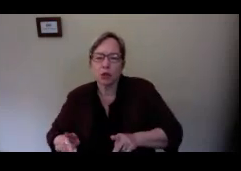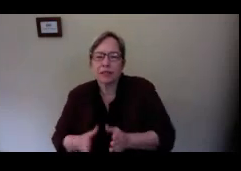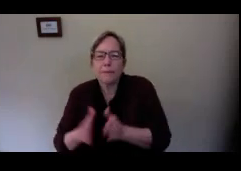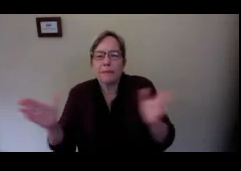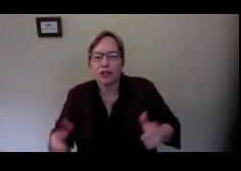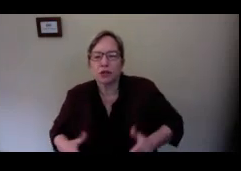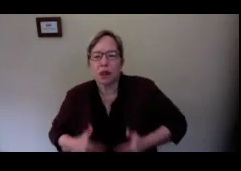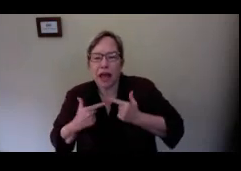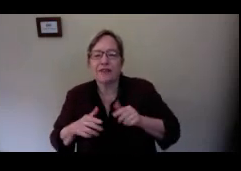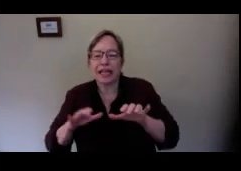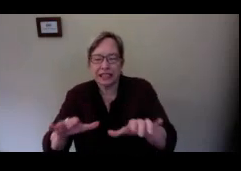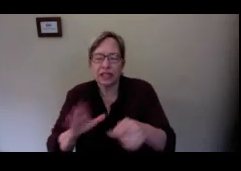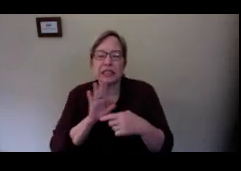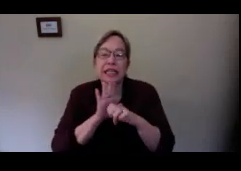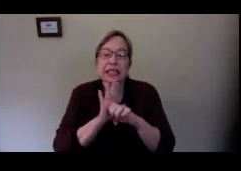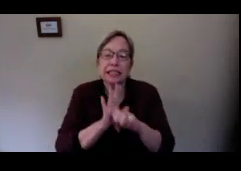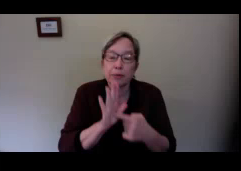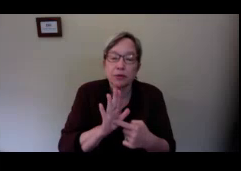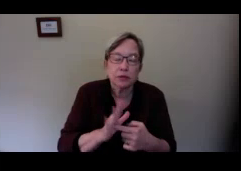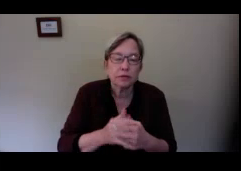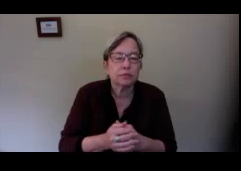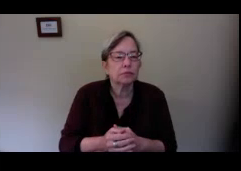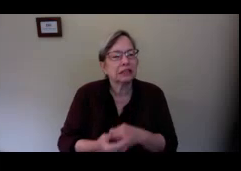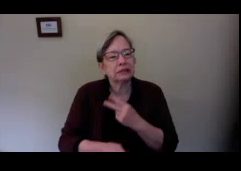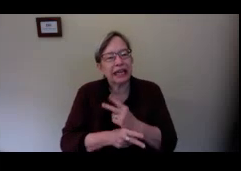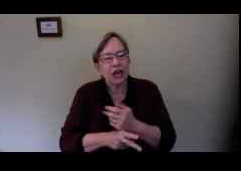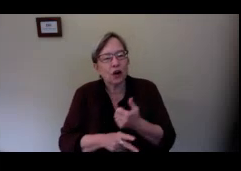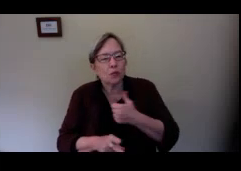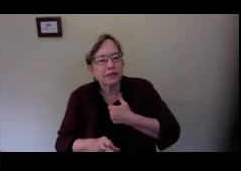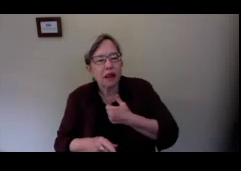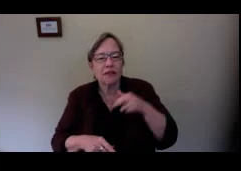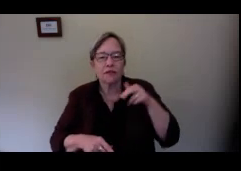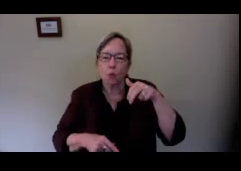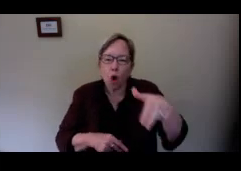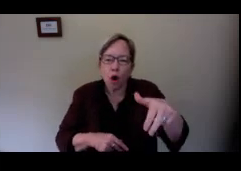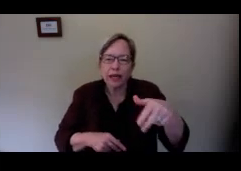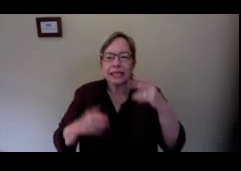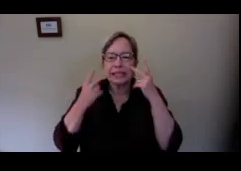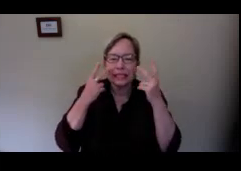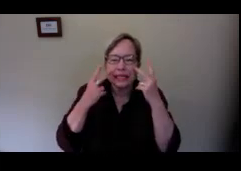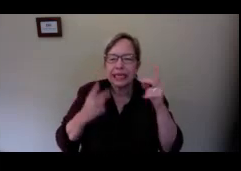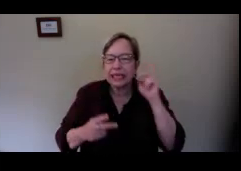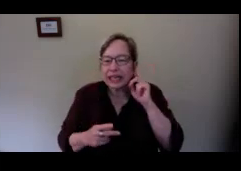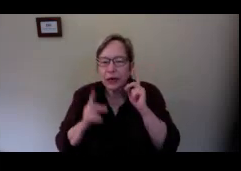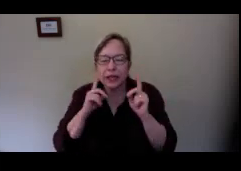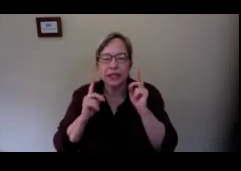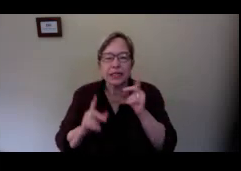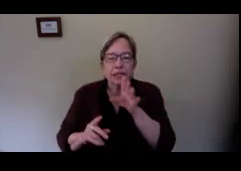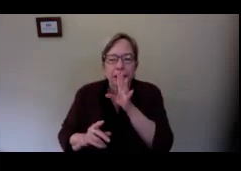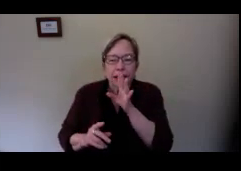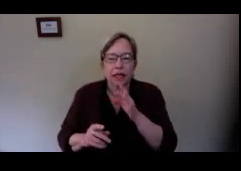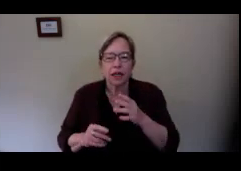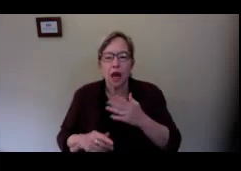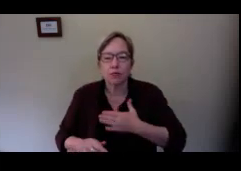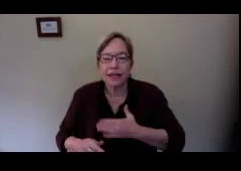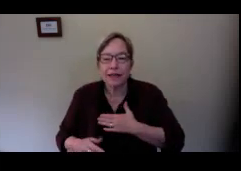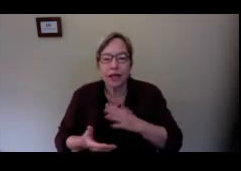activities. Examples of that would be caring for oneself, walking, seeing, hearing, speaking, breathing, learning, and or